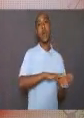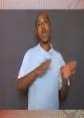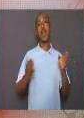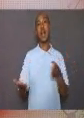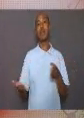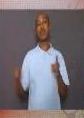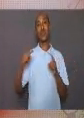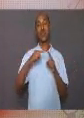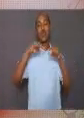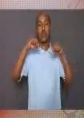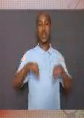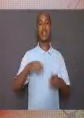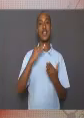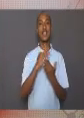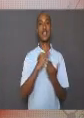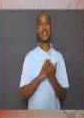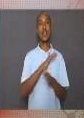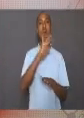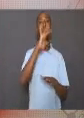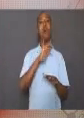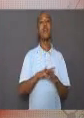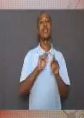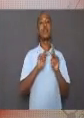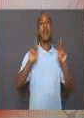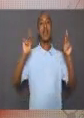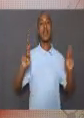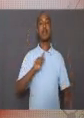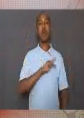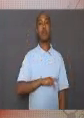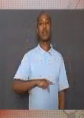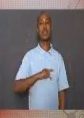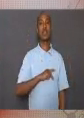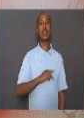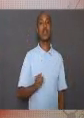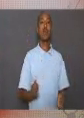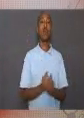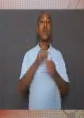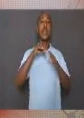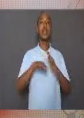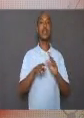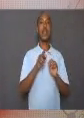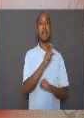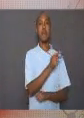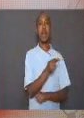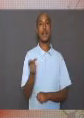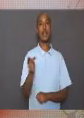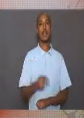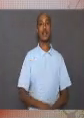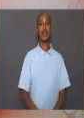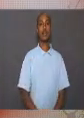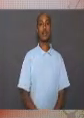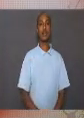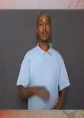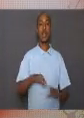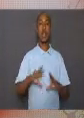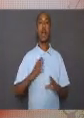Welcome to today's lesson on the periodic properties within a period. In